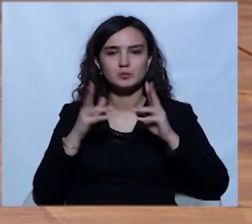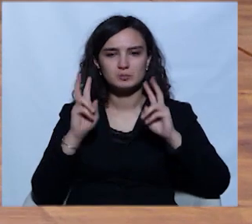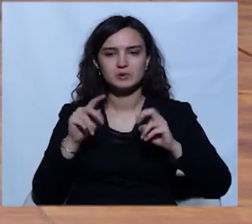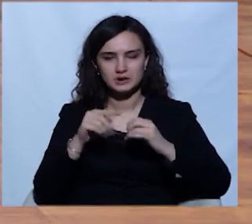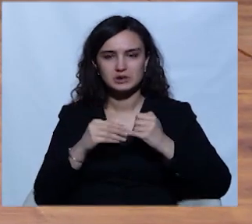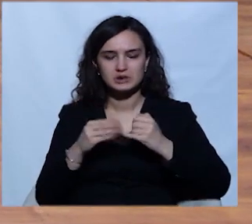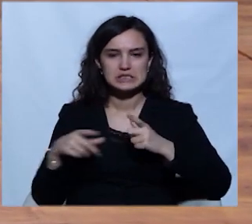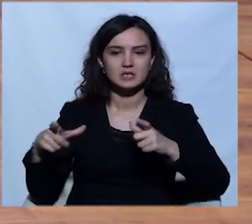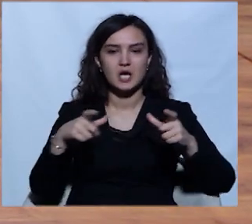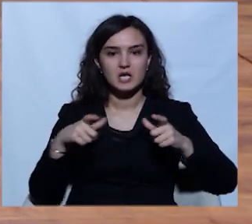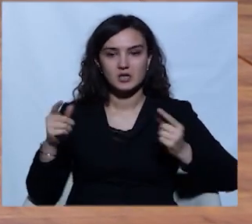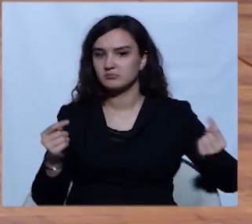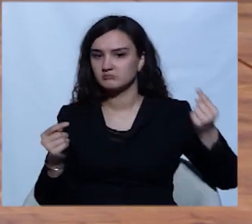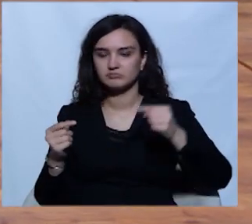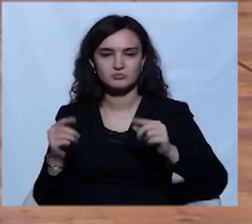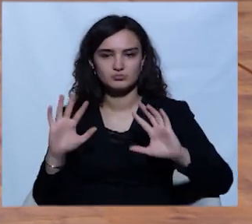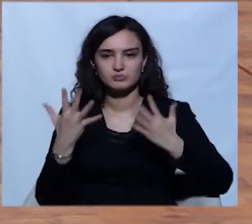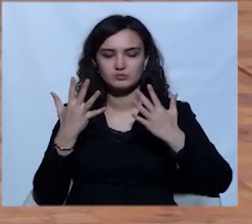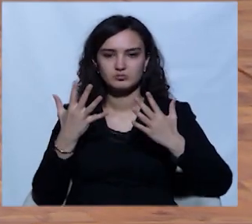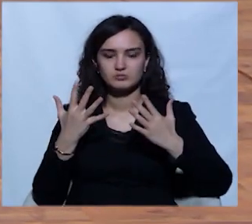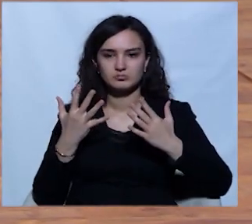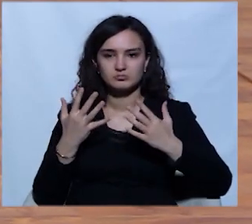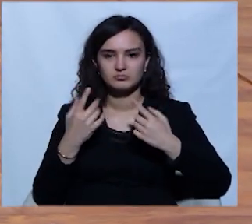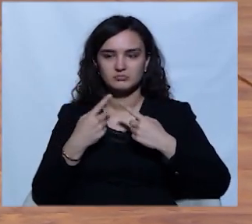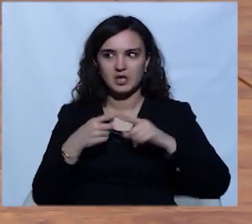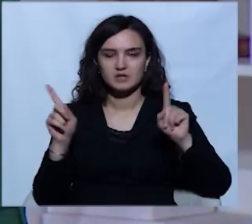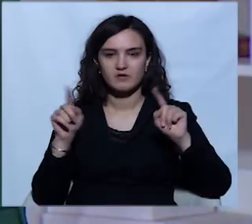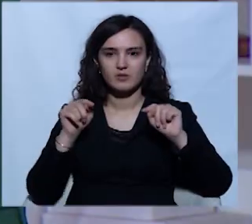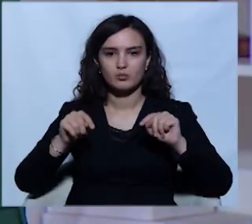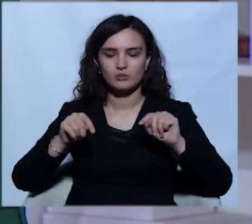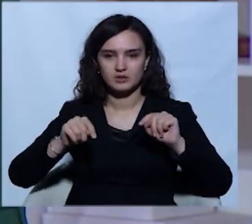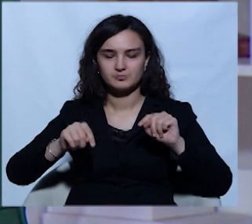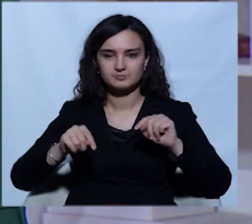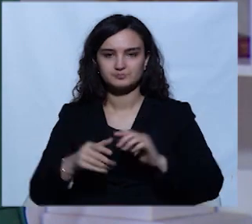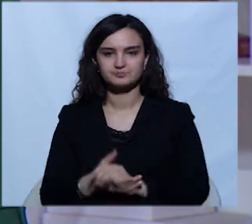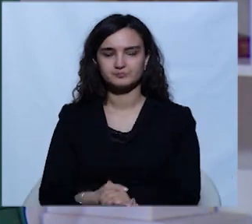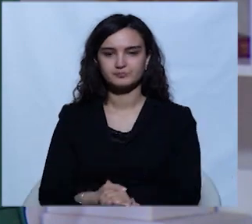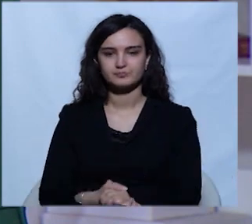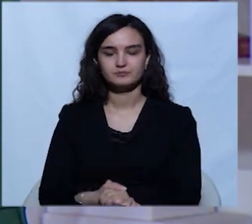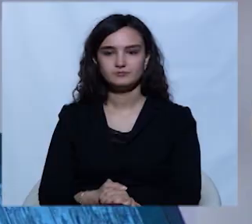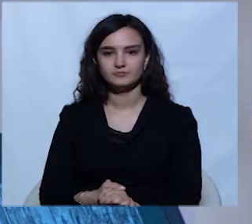deserted island, probably somewhere near Venezuela or Trinidad and Tobago.